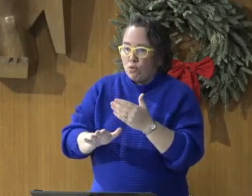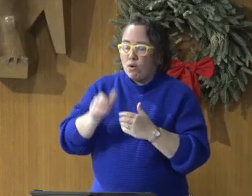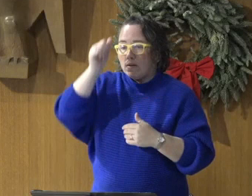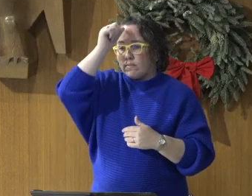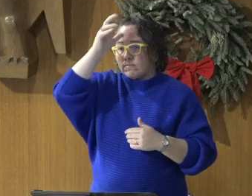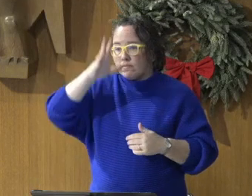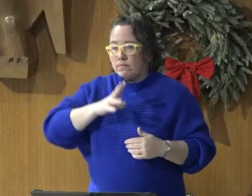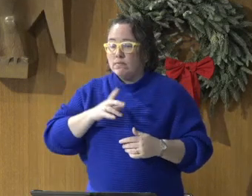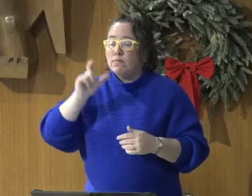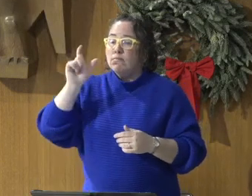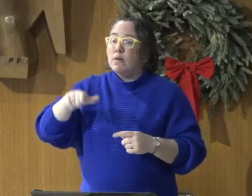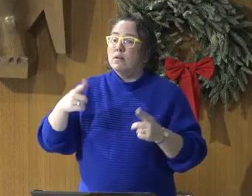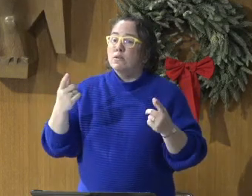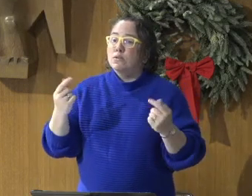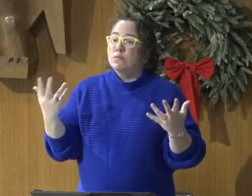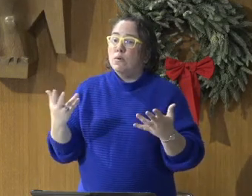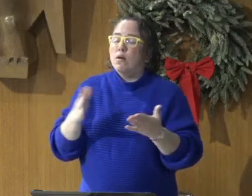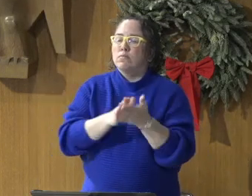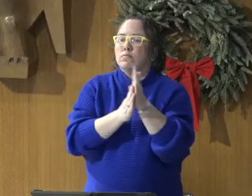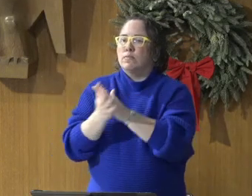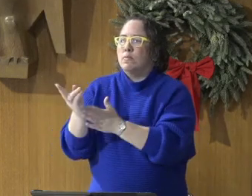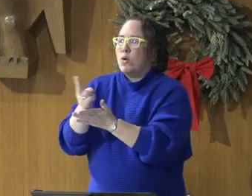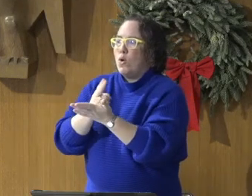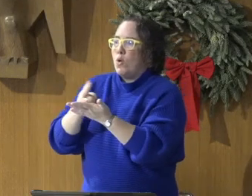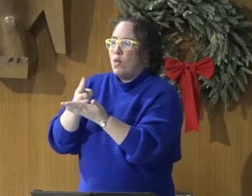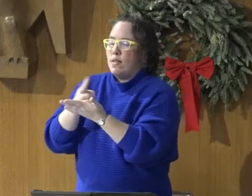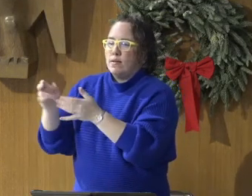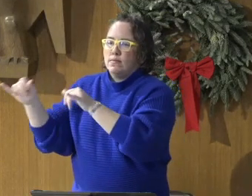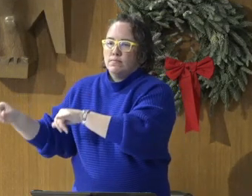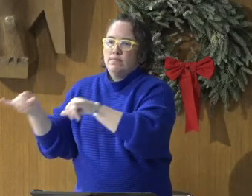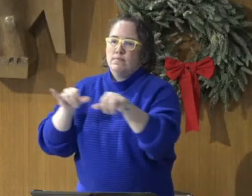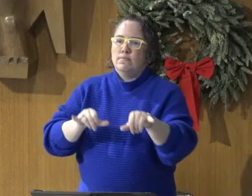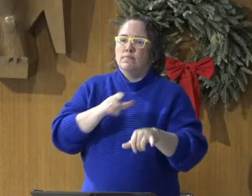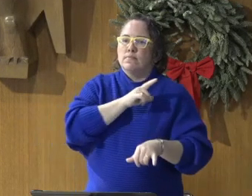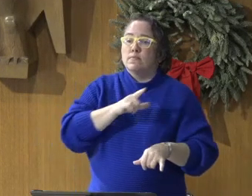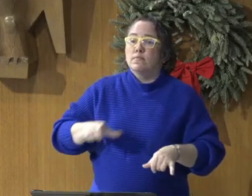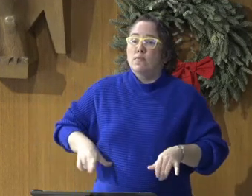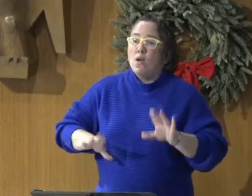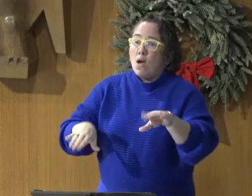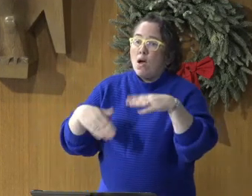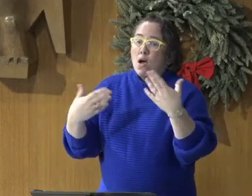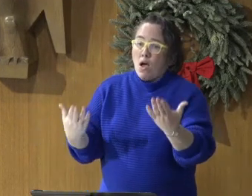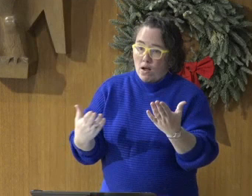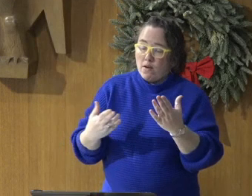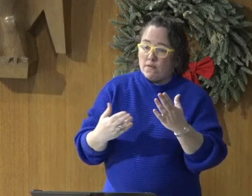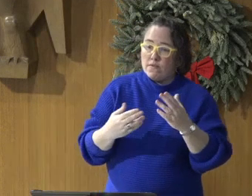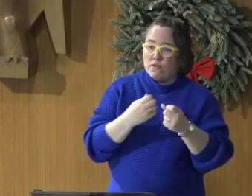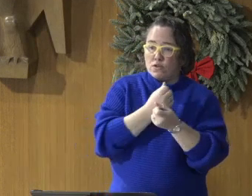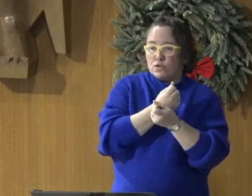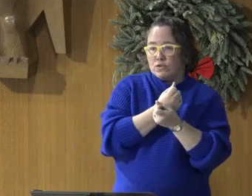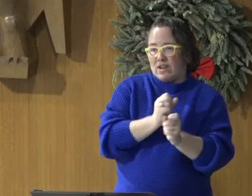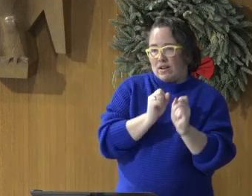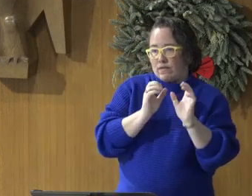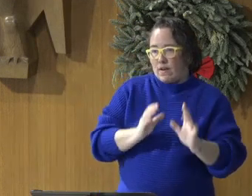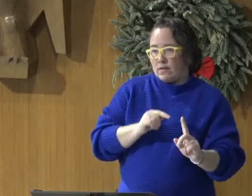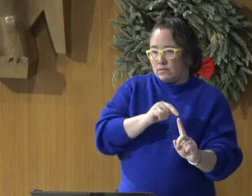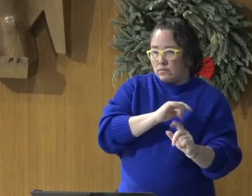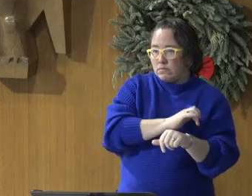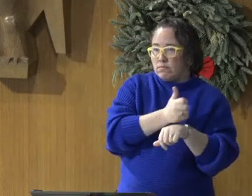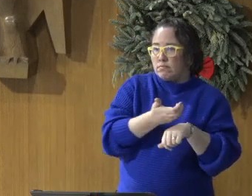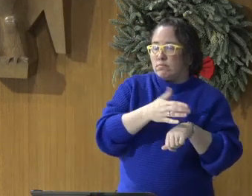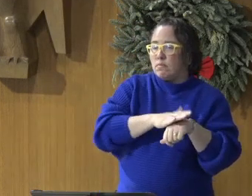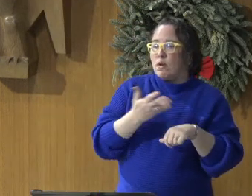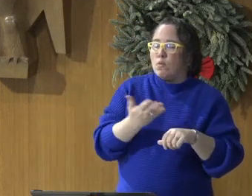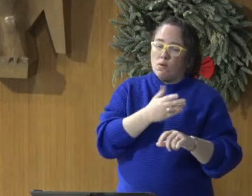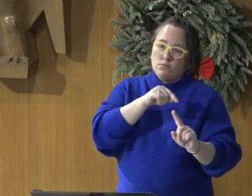designated as holy to the Lord. And they offered a sacrifice according to what is stated in the